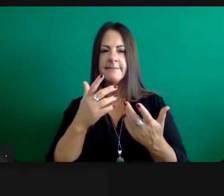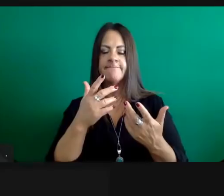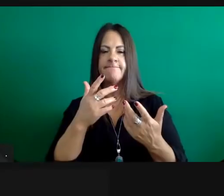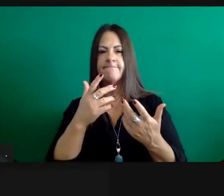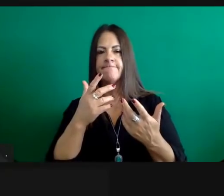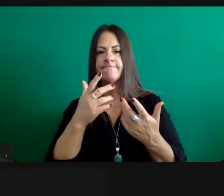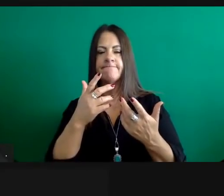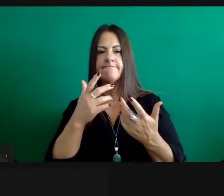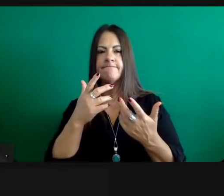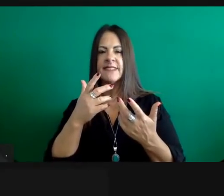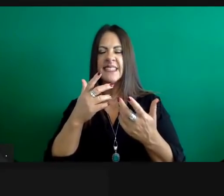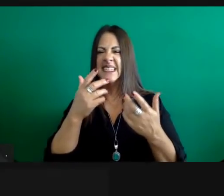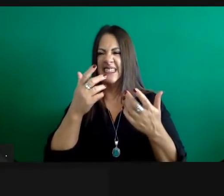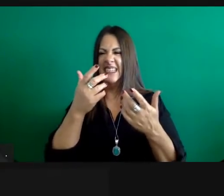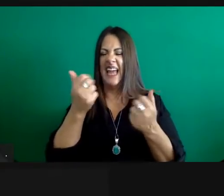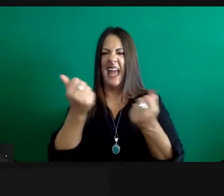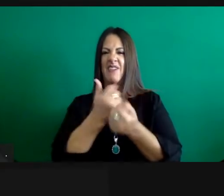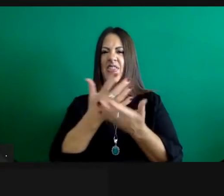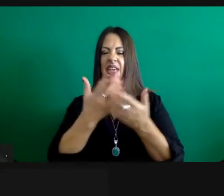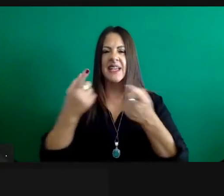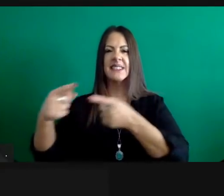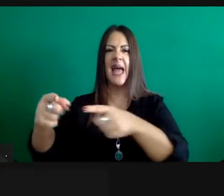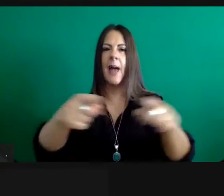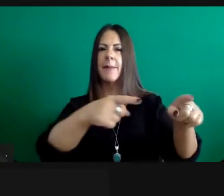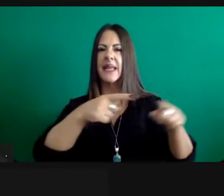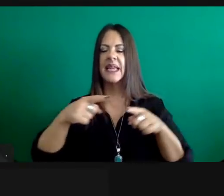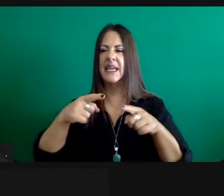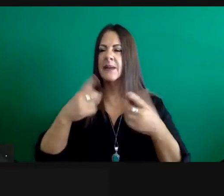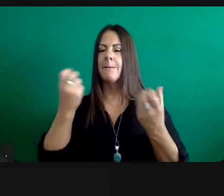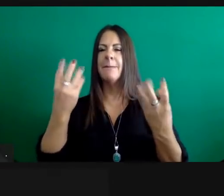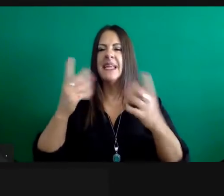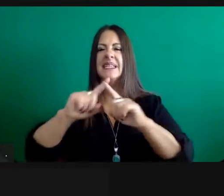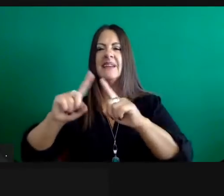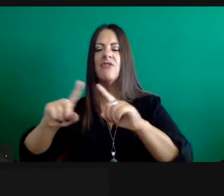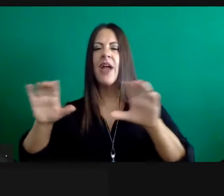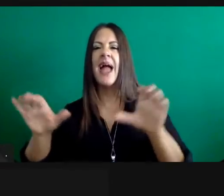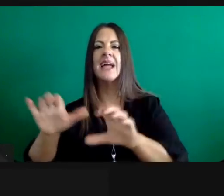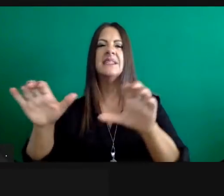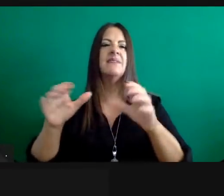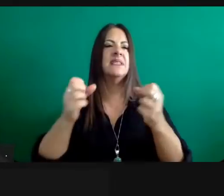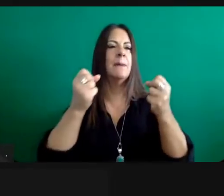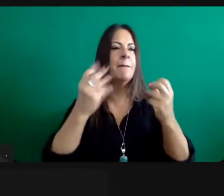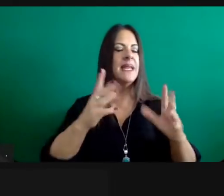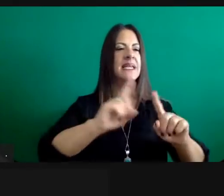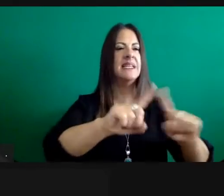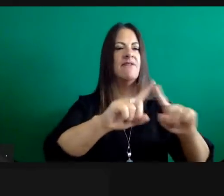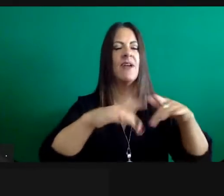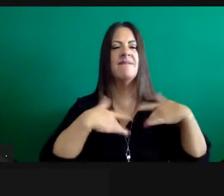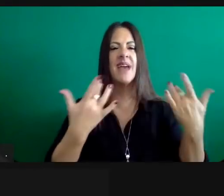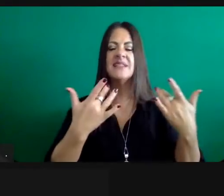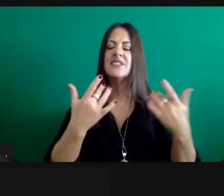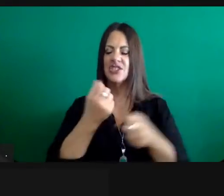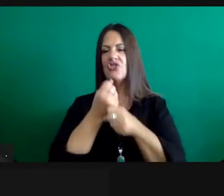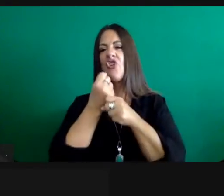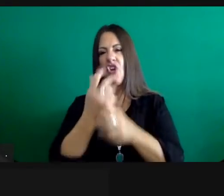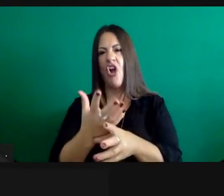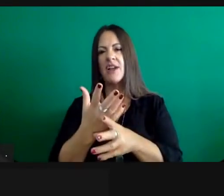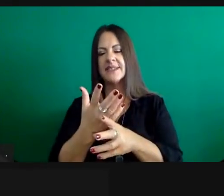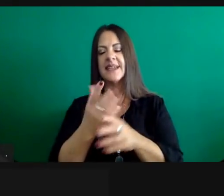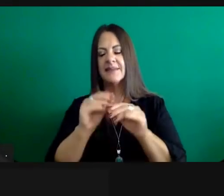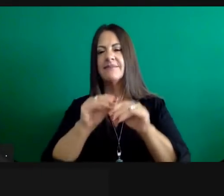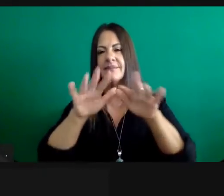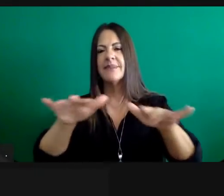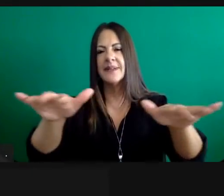so around our communities that many actions and activities are causing the transmission. As it relates to the contact